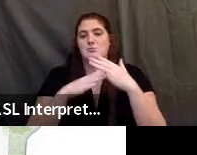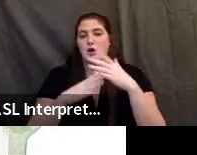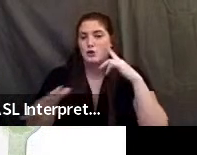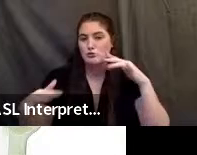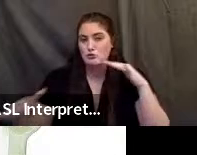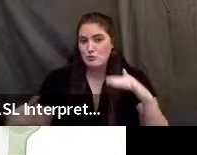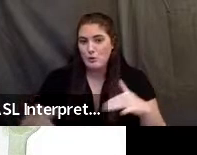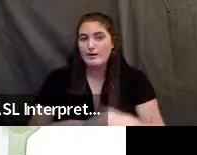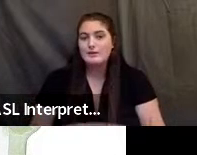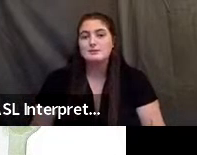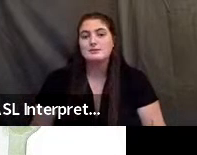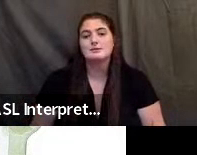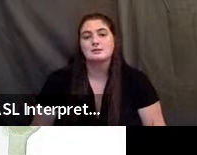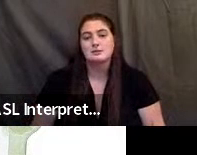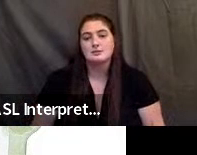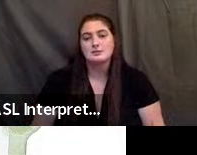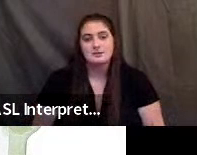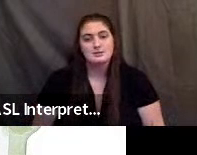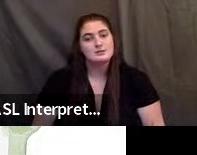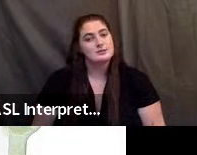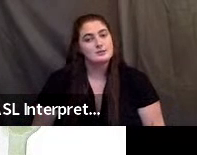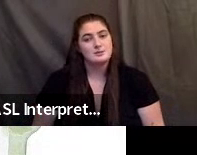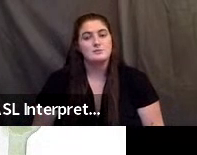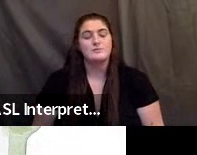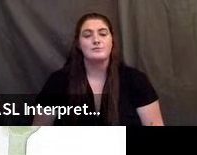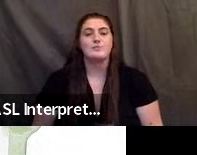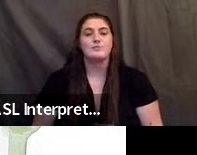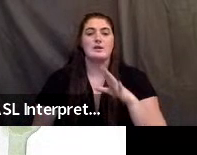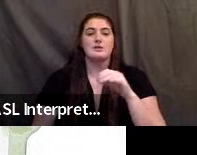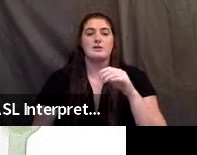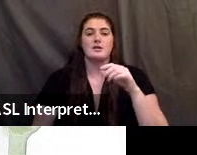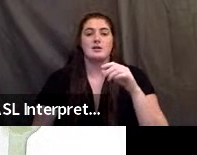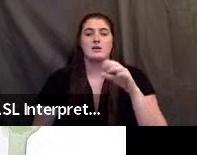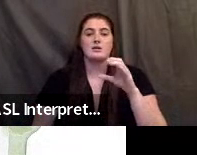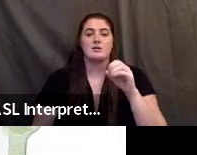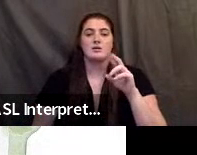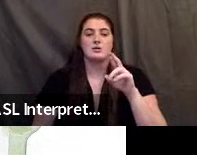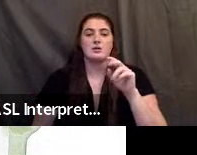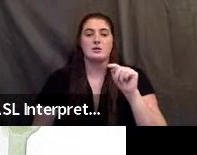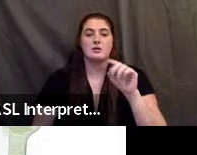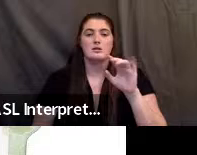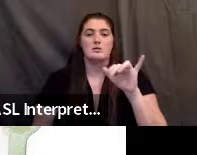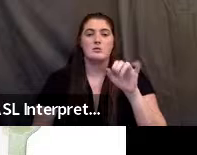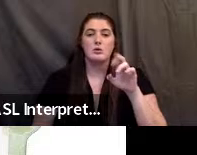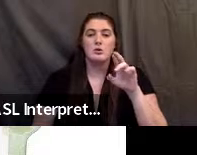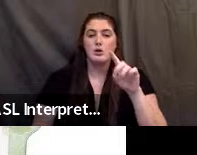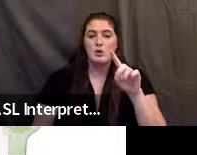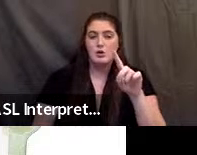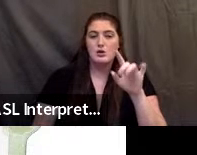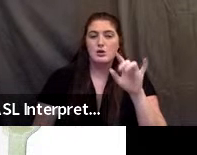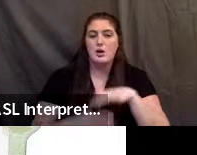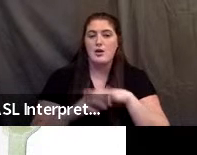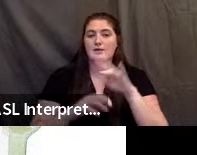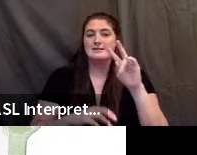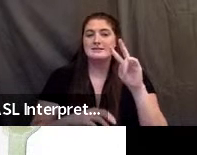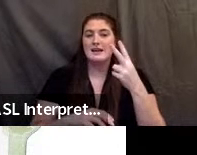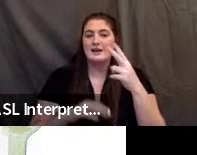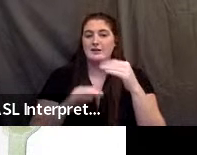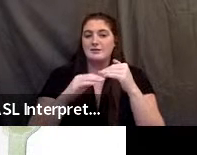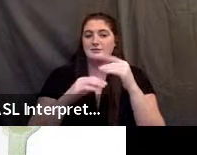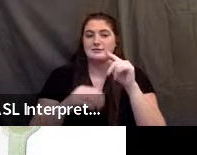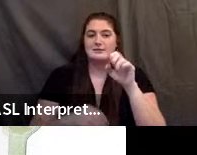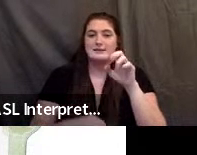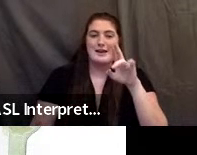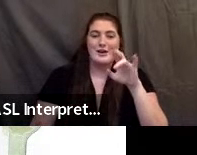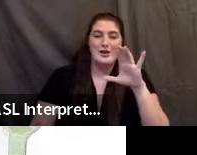find there. And the Courtyard Garden at the 2nd floor terrace is also really a showpiece. There's